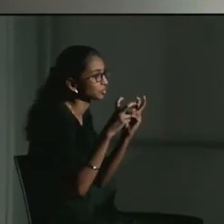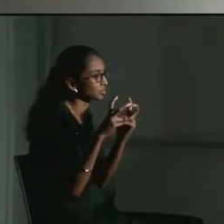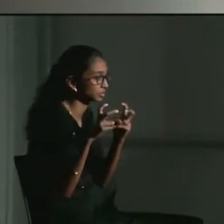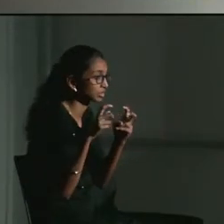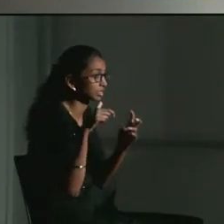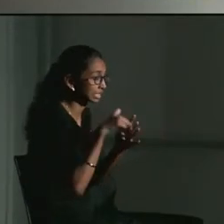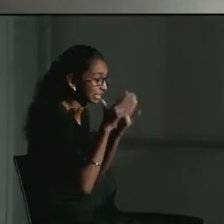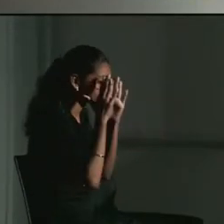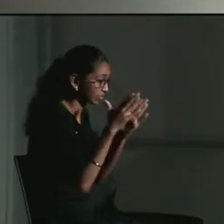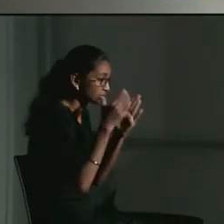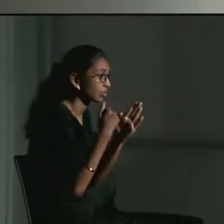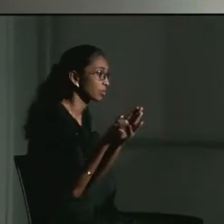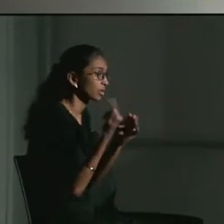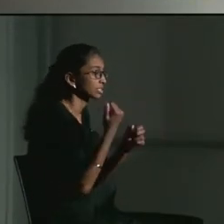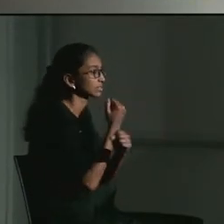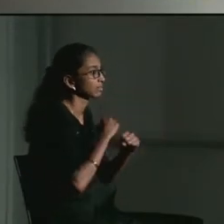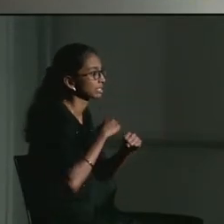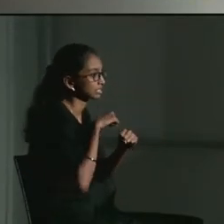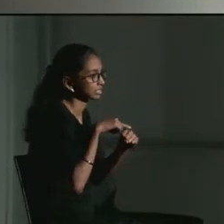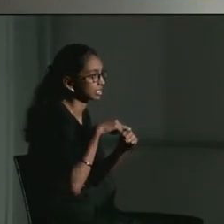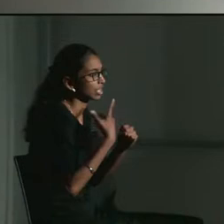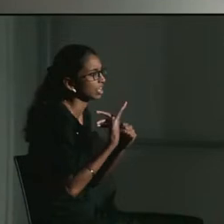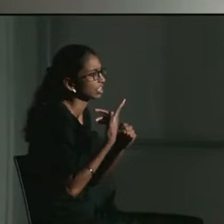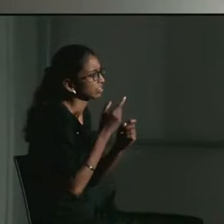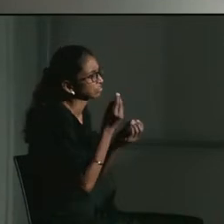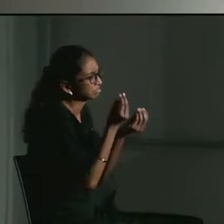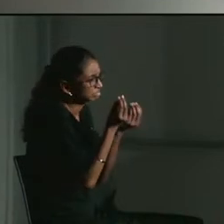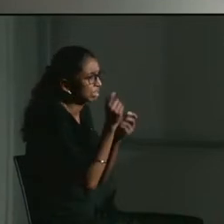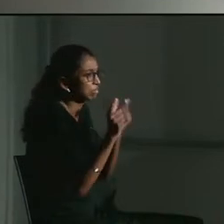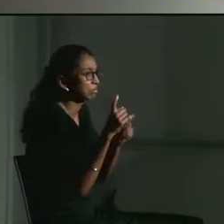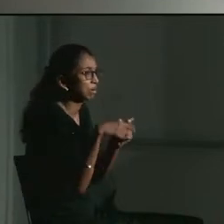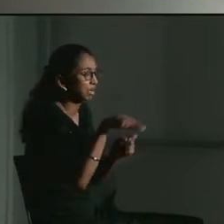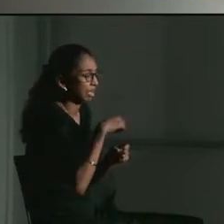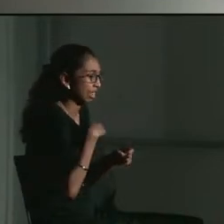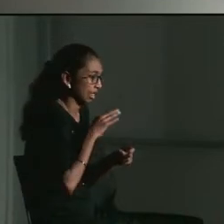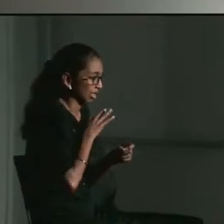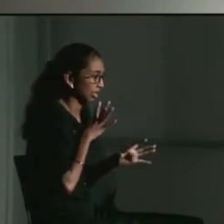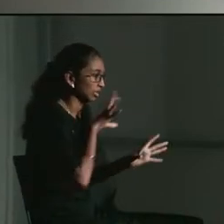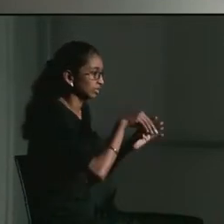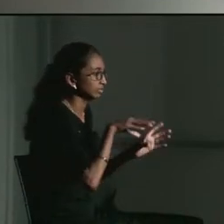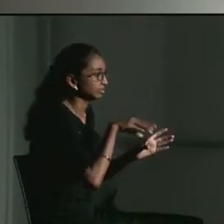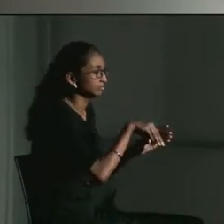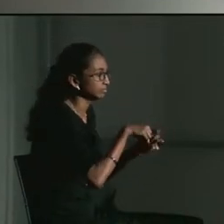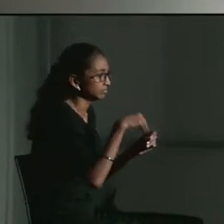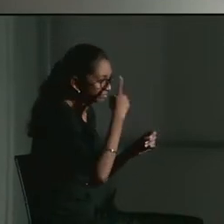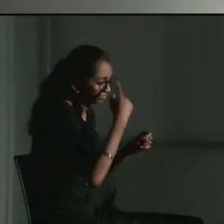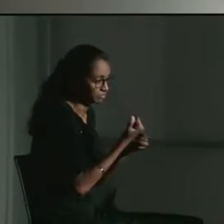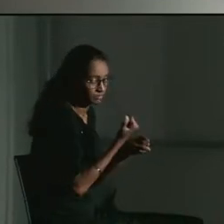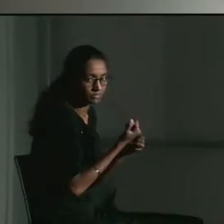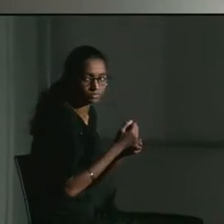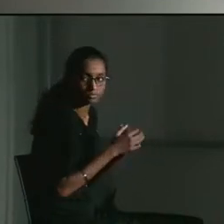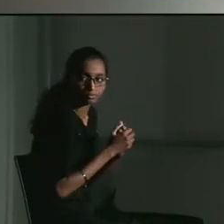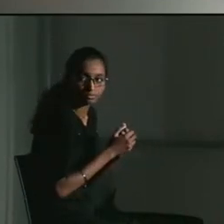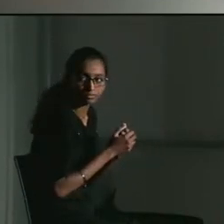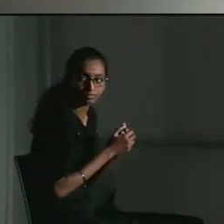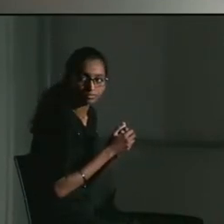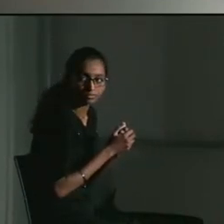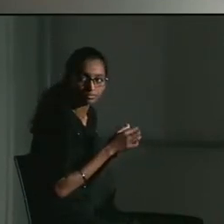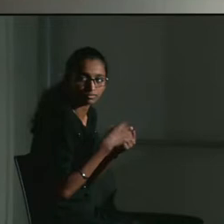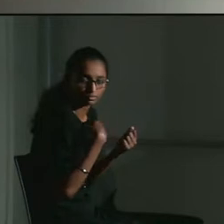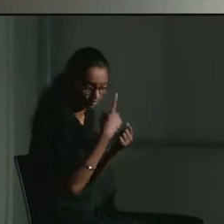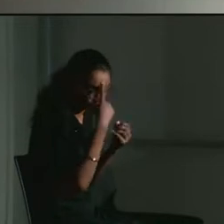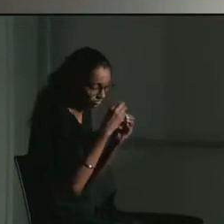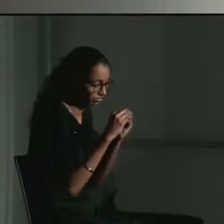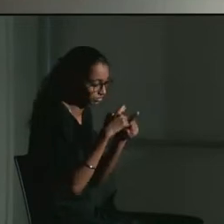which focused only on space, hardly the people who were involved in the everyday engagement making of the space. So we curated walks